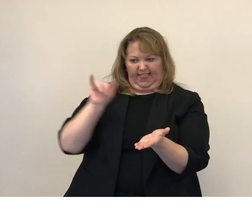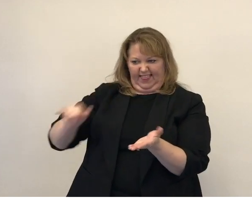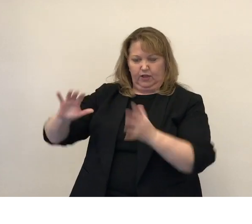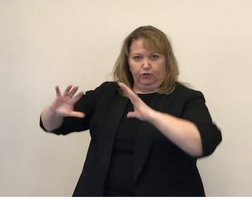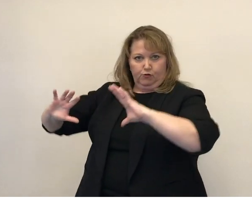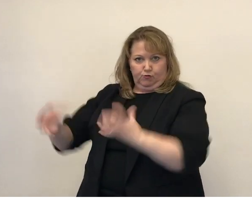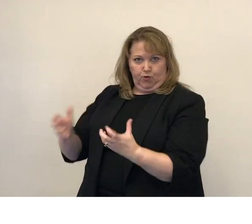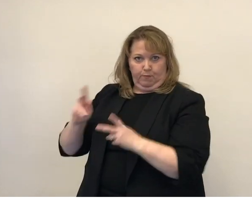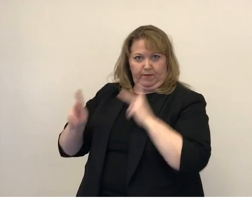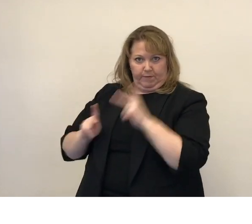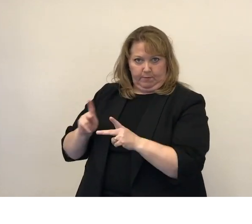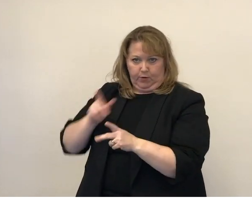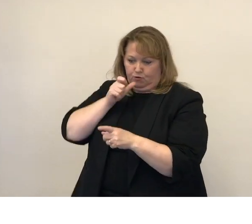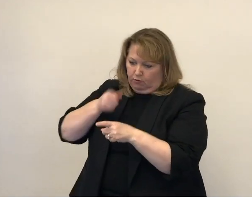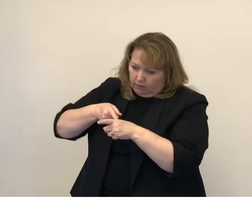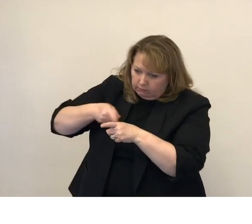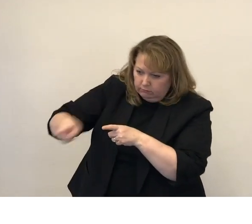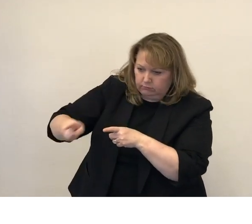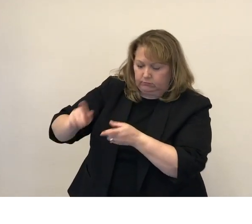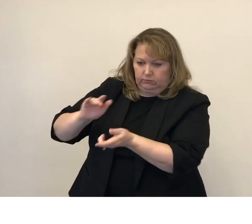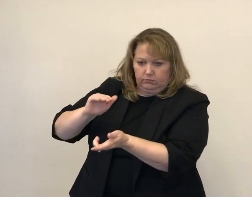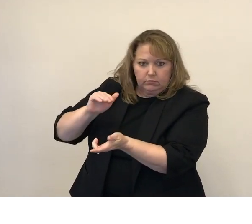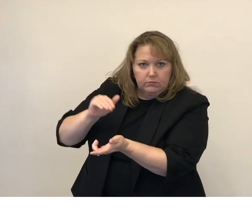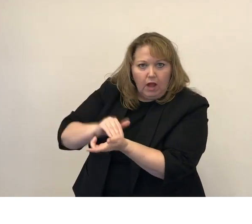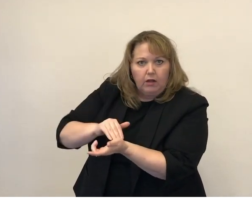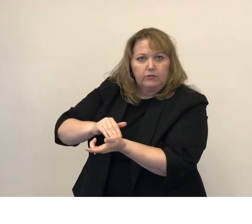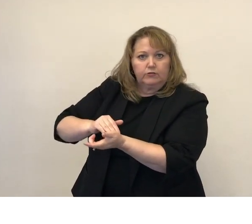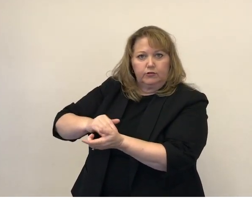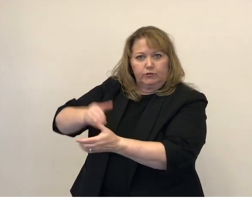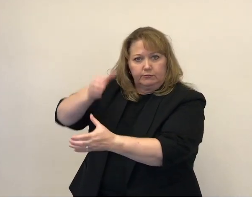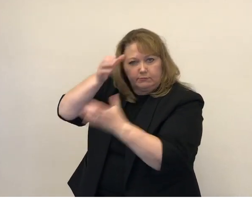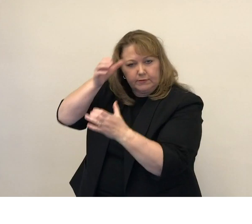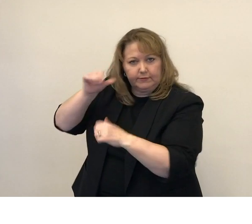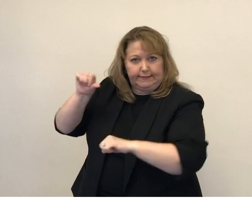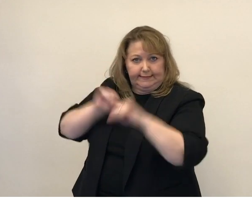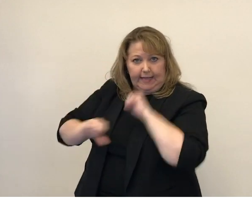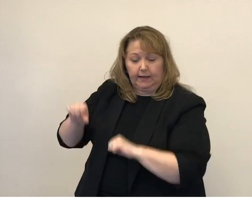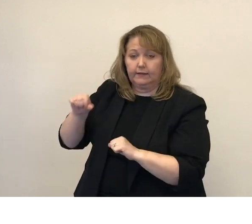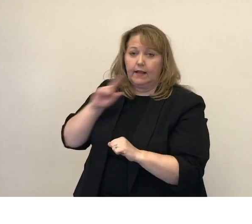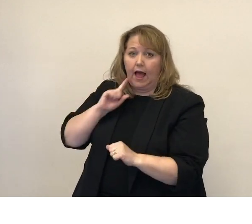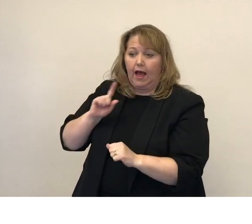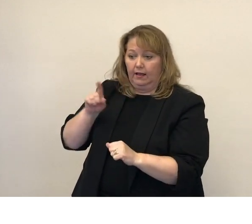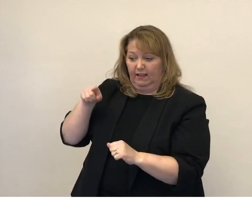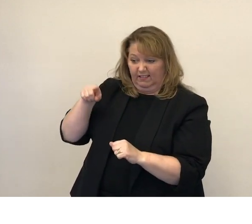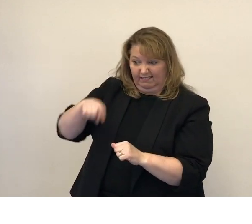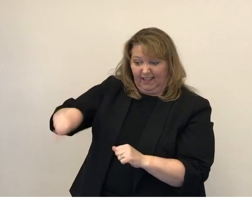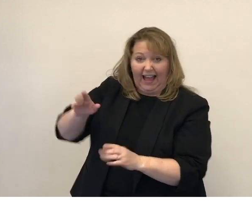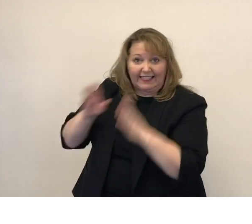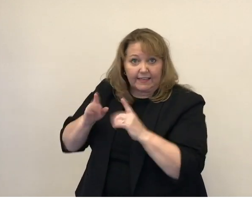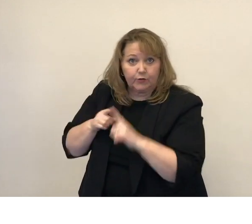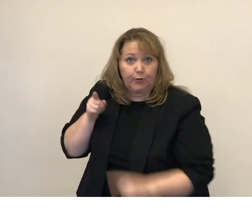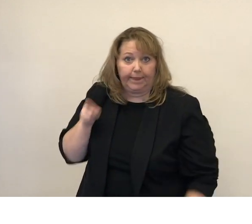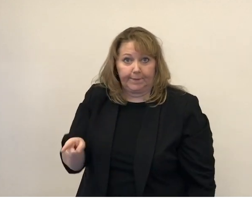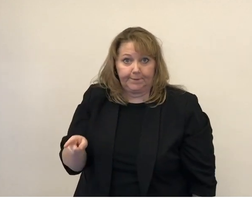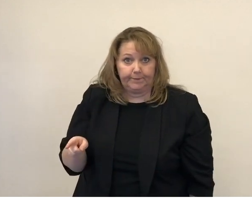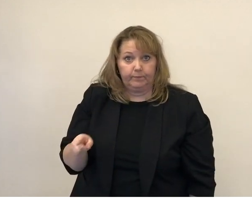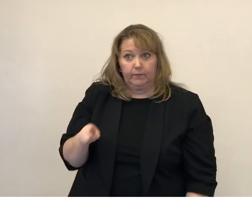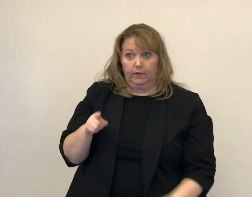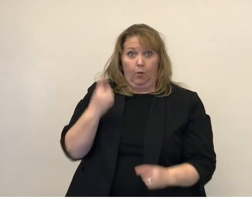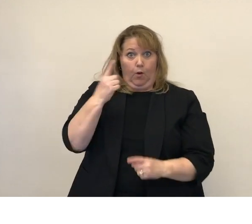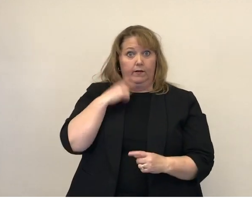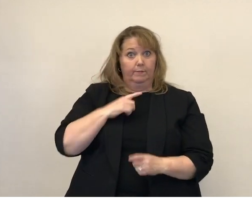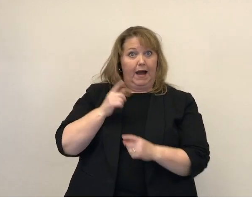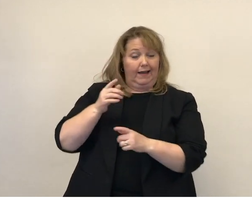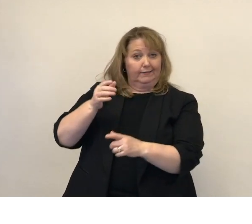do not know who her experts are. You can see one of my experts here. You know who my experts are on my medical